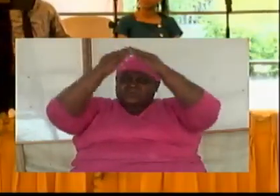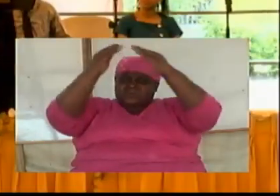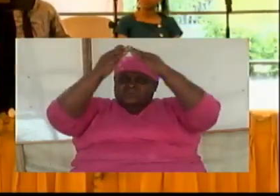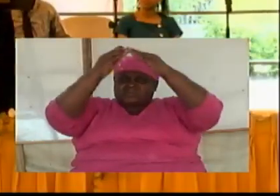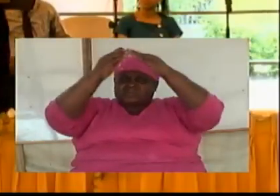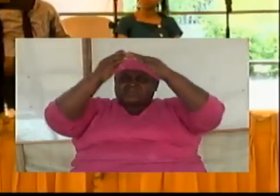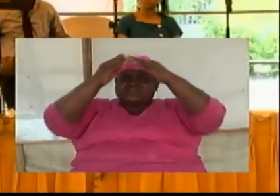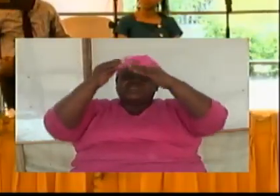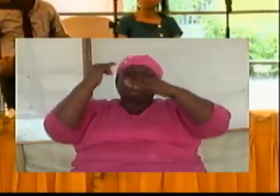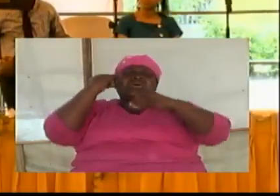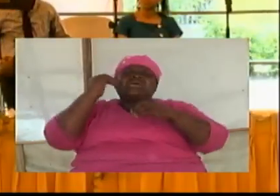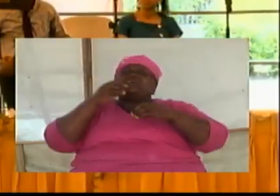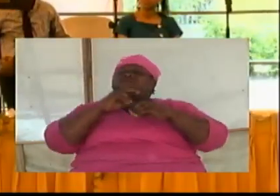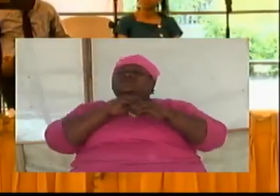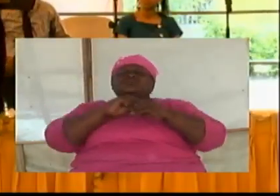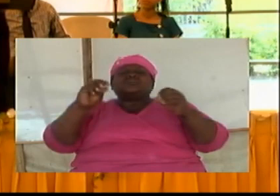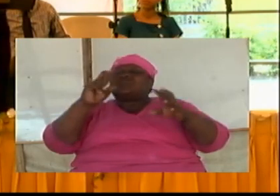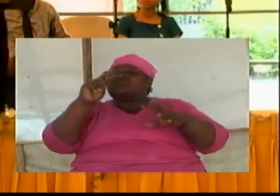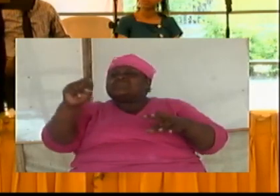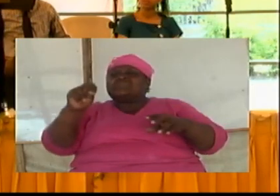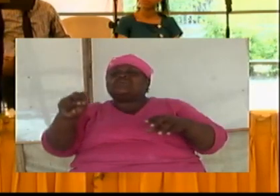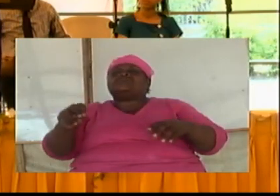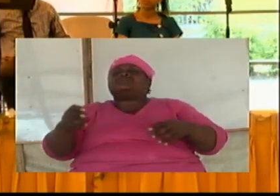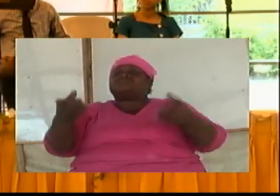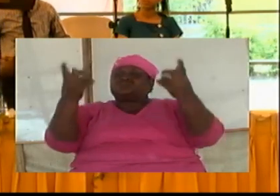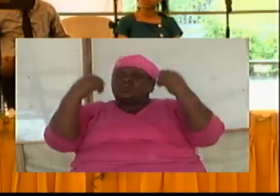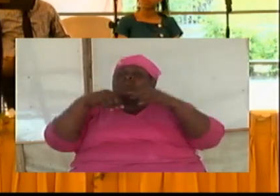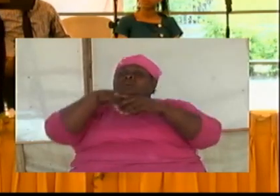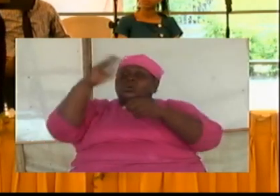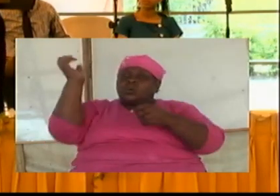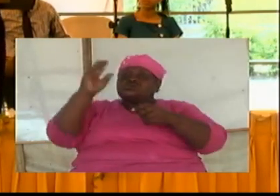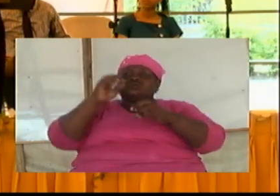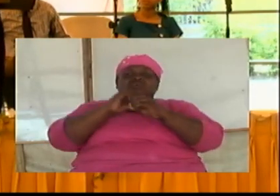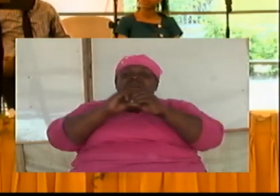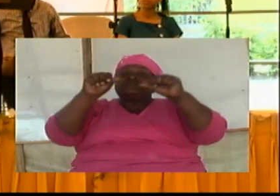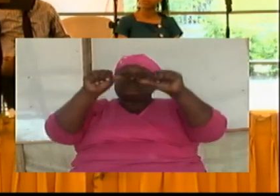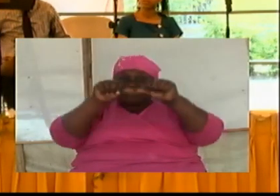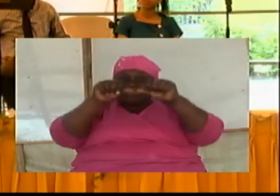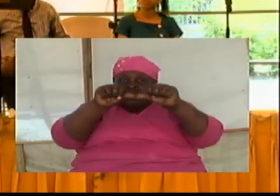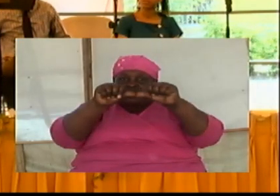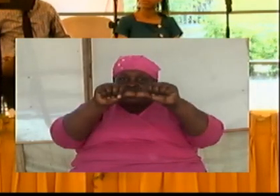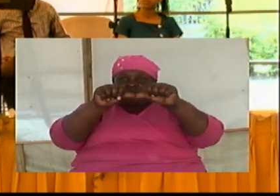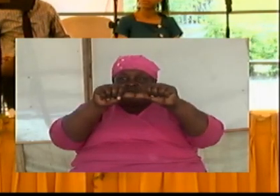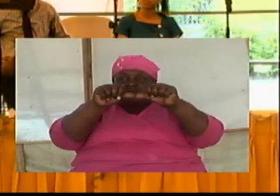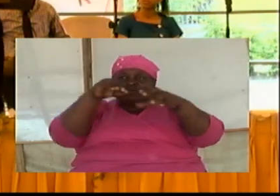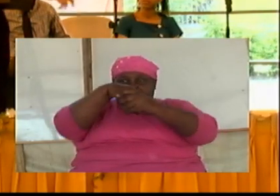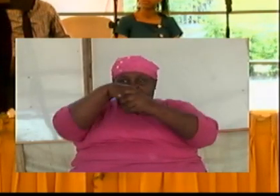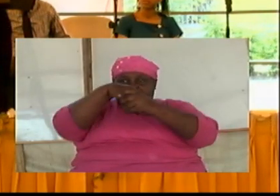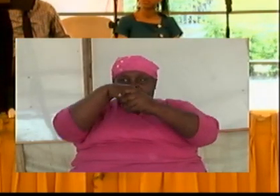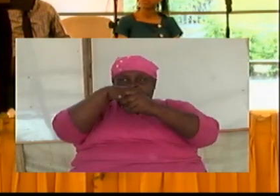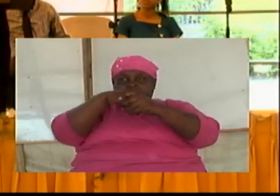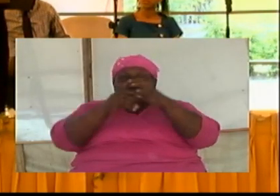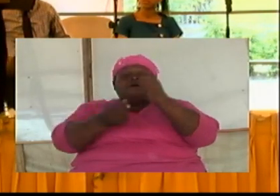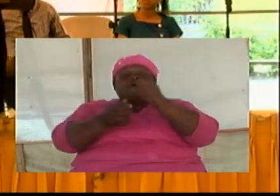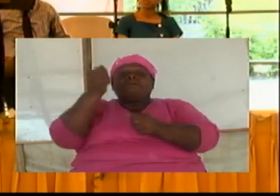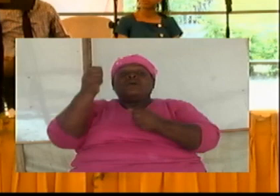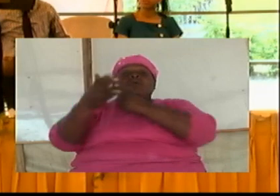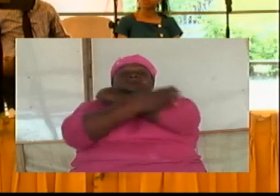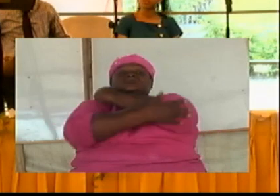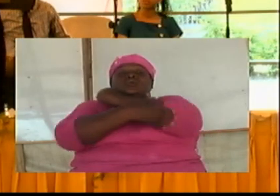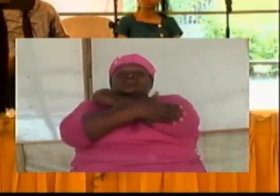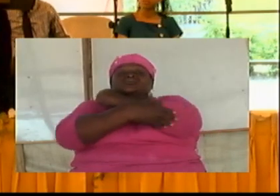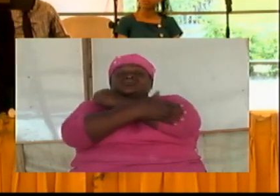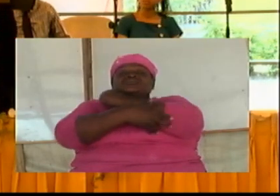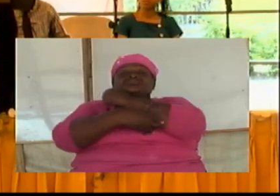that if we don't need to come out, then we should not come out. The world, most countries across the world are now putting